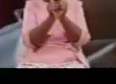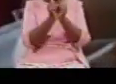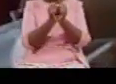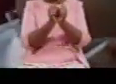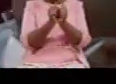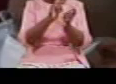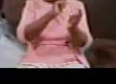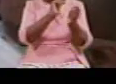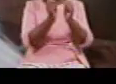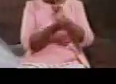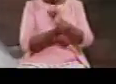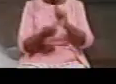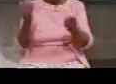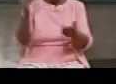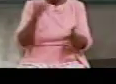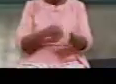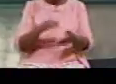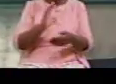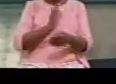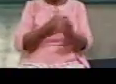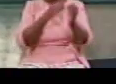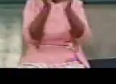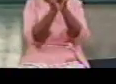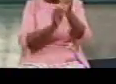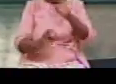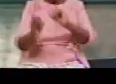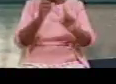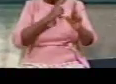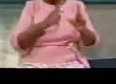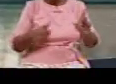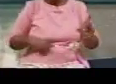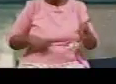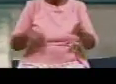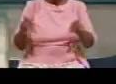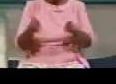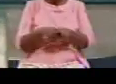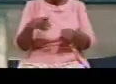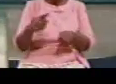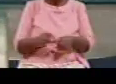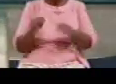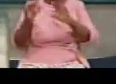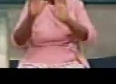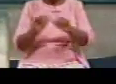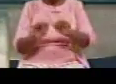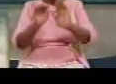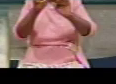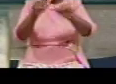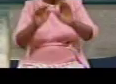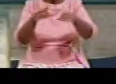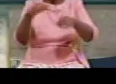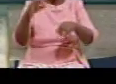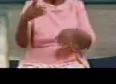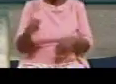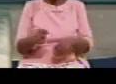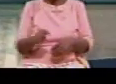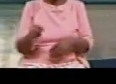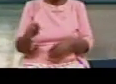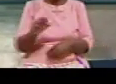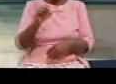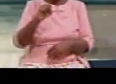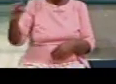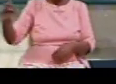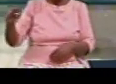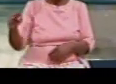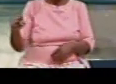captivity, O Lord, as the streams of the south. You notice in verse 1, the